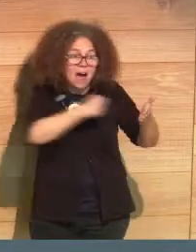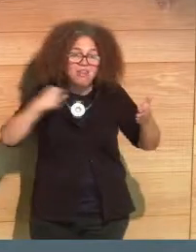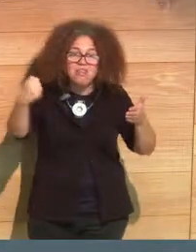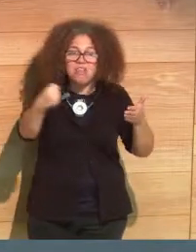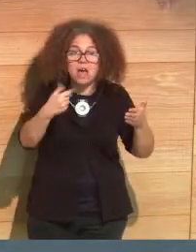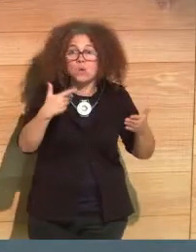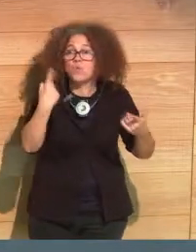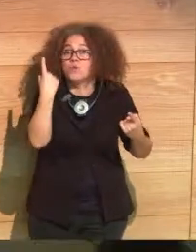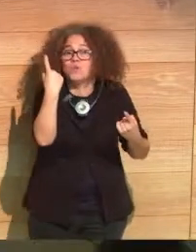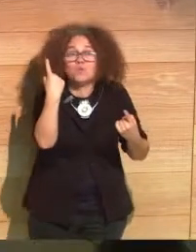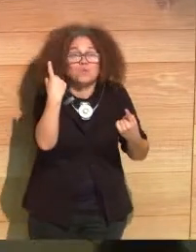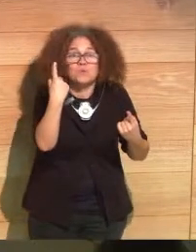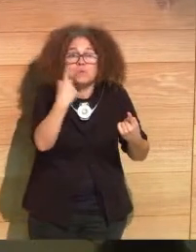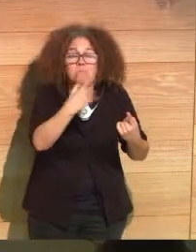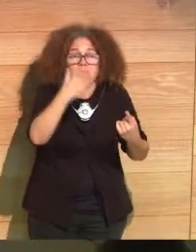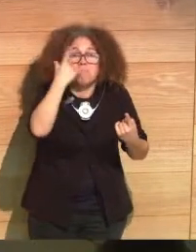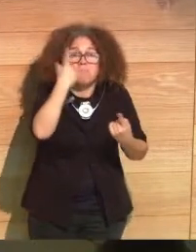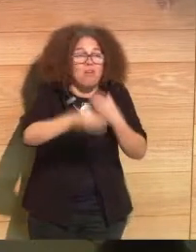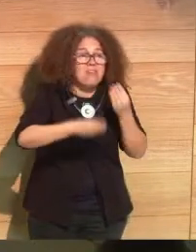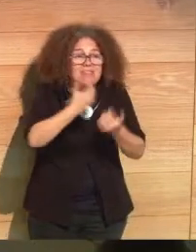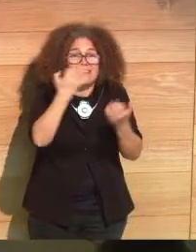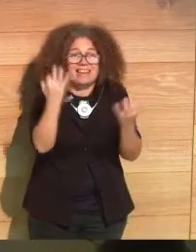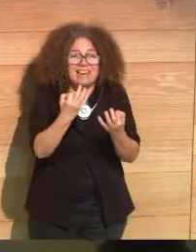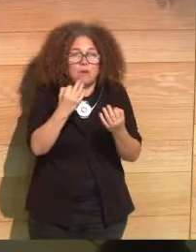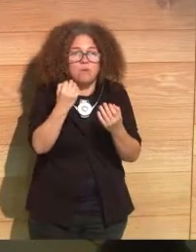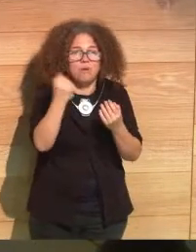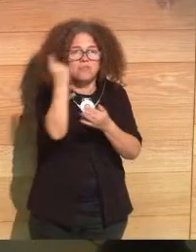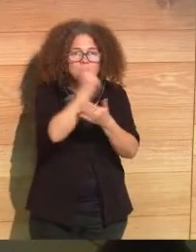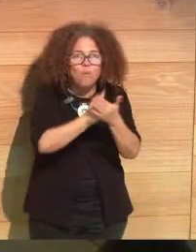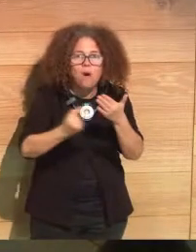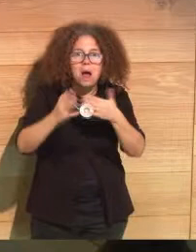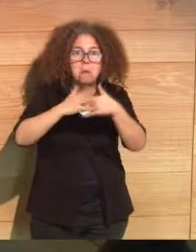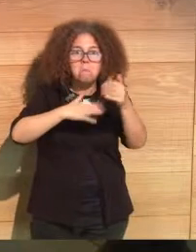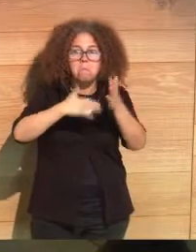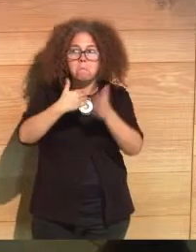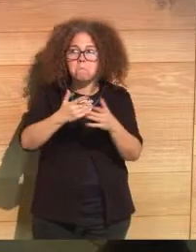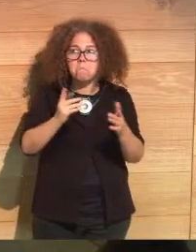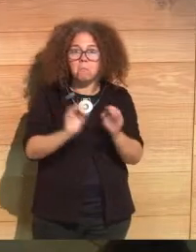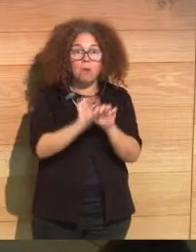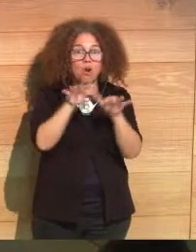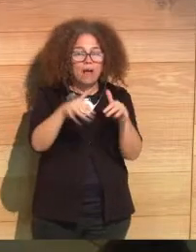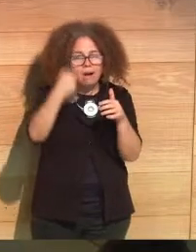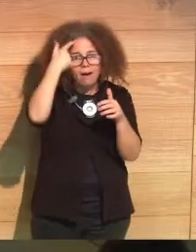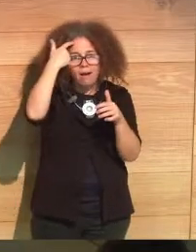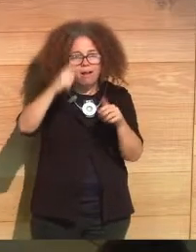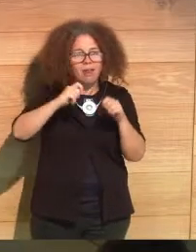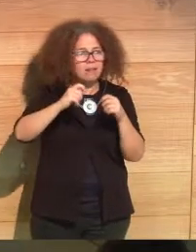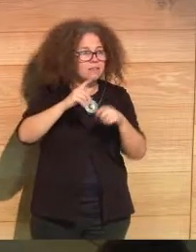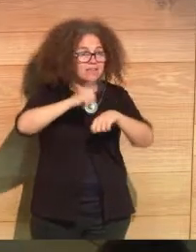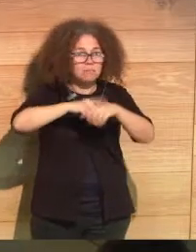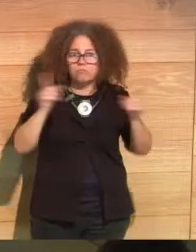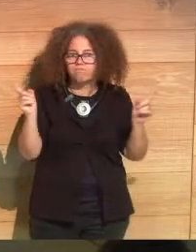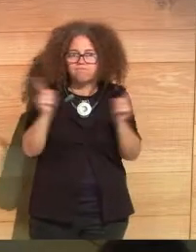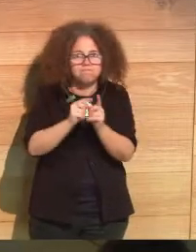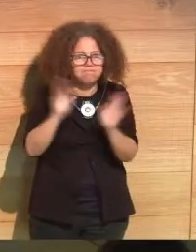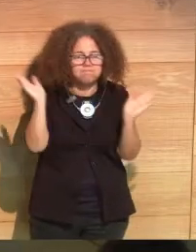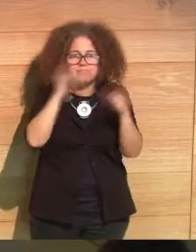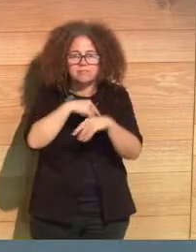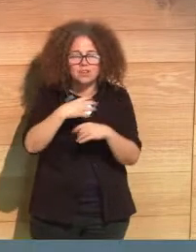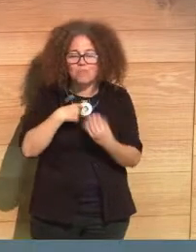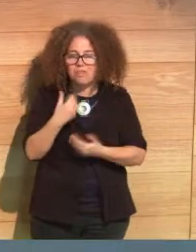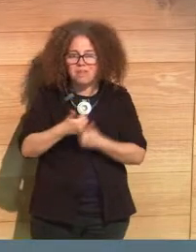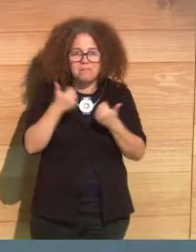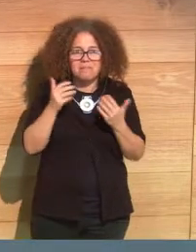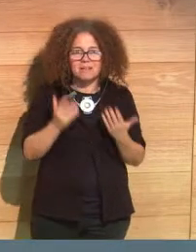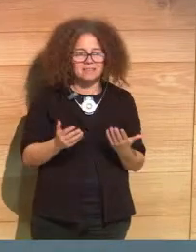so obsessed by. And considering the short amount of time we had to set up on site, I couldn't really